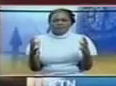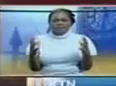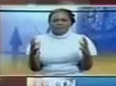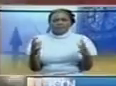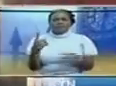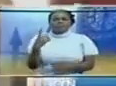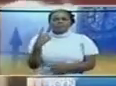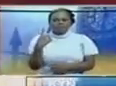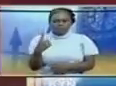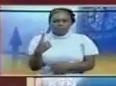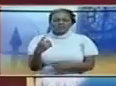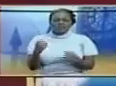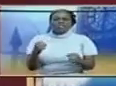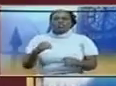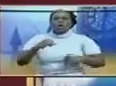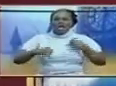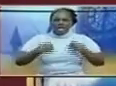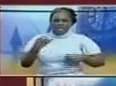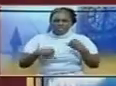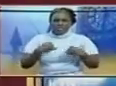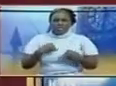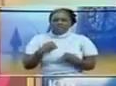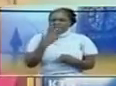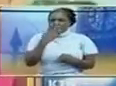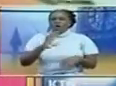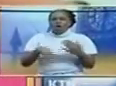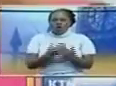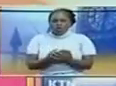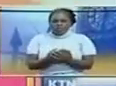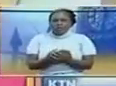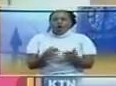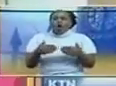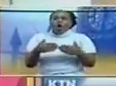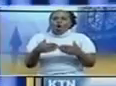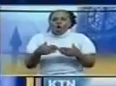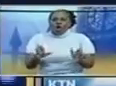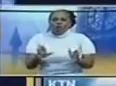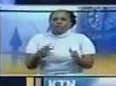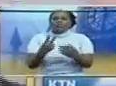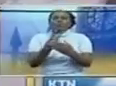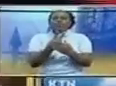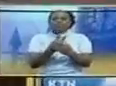Wine, Betty, is to be enjoyed with all the senses. We opened up to you.